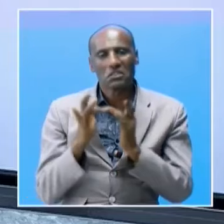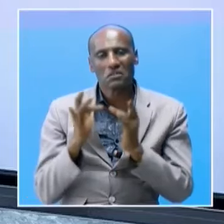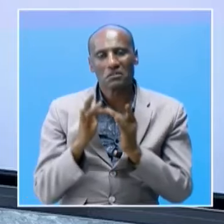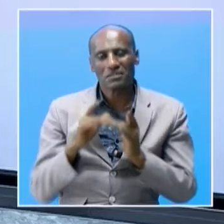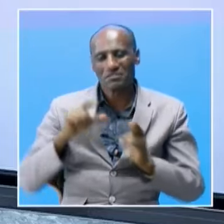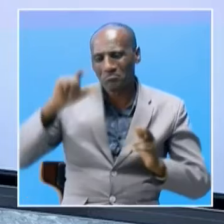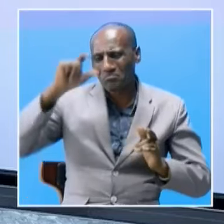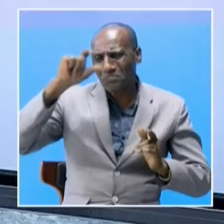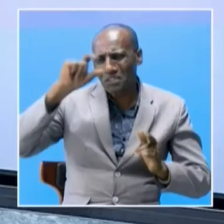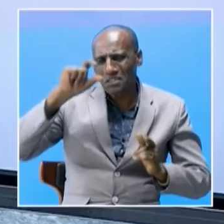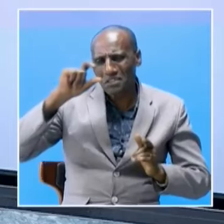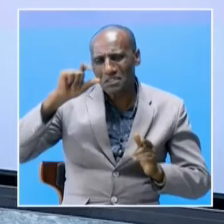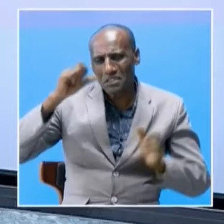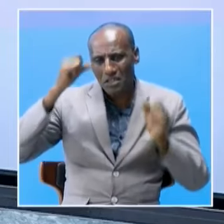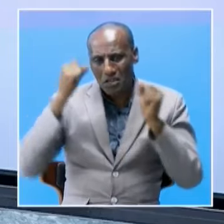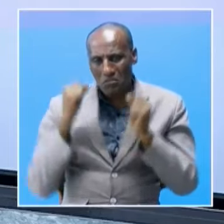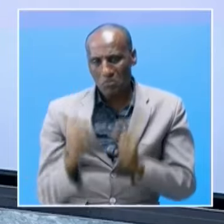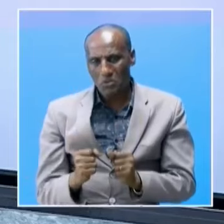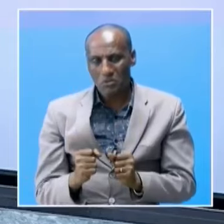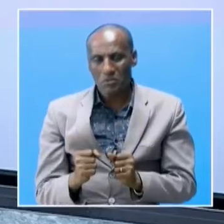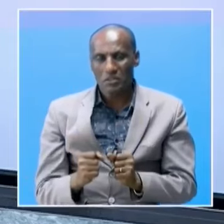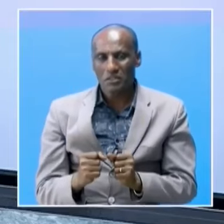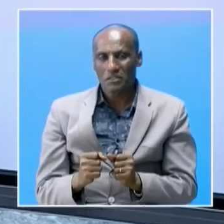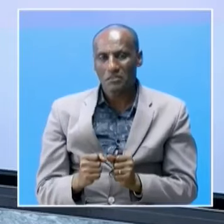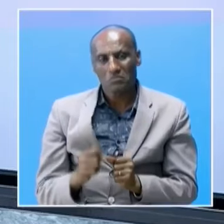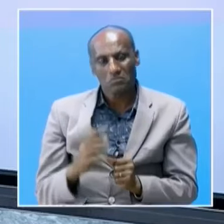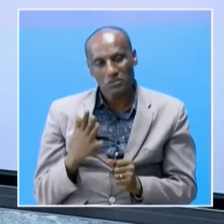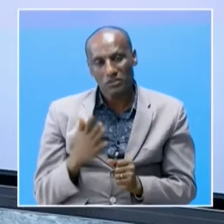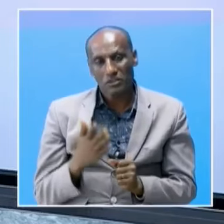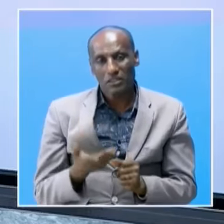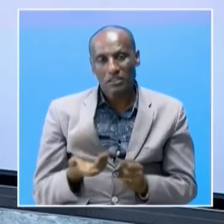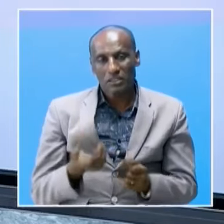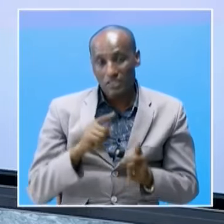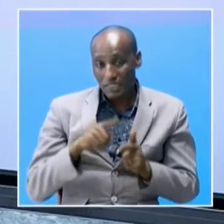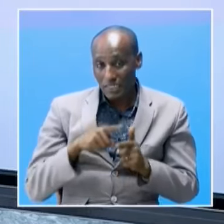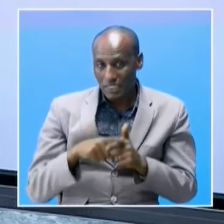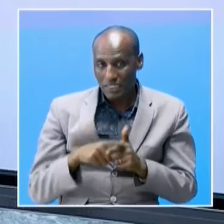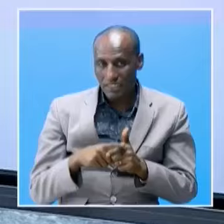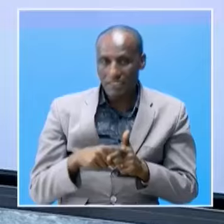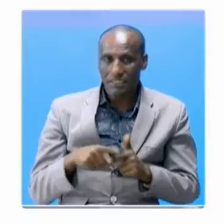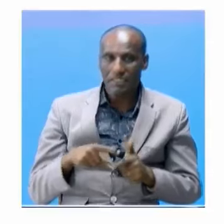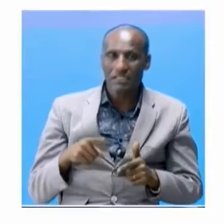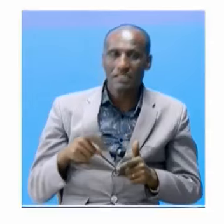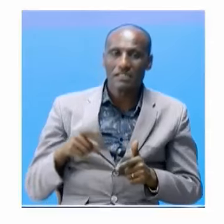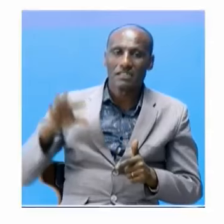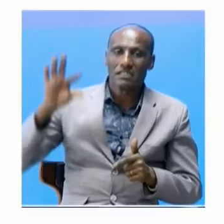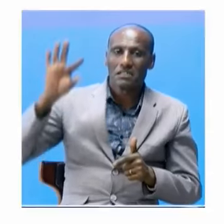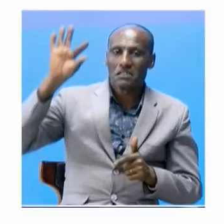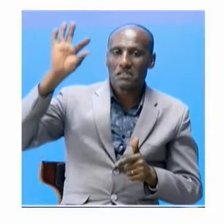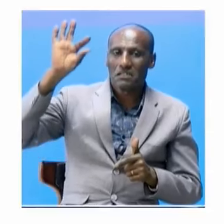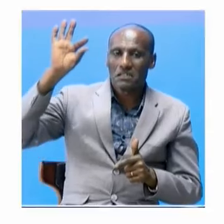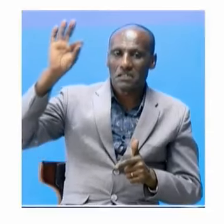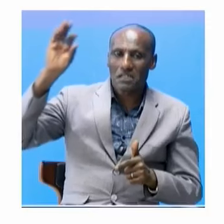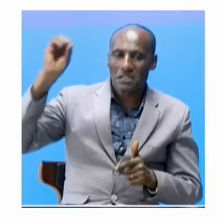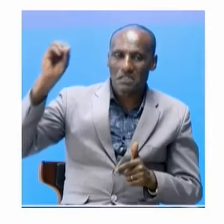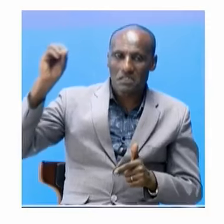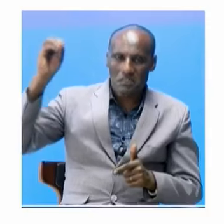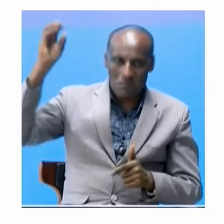possibility that technologies might fail. Yes? So in this case, it is 90% certain.